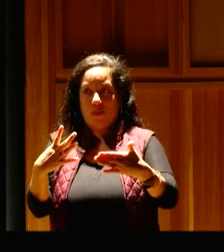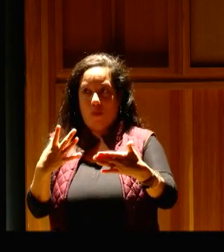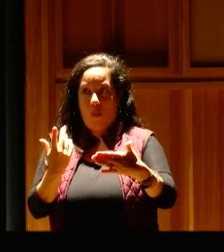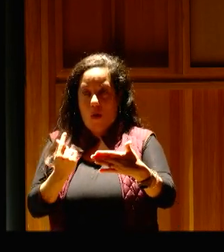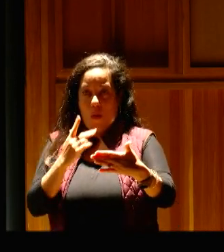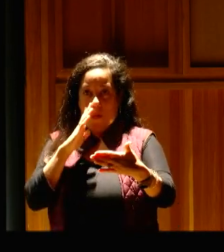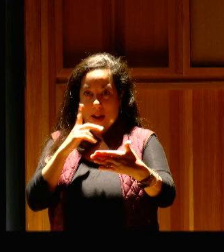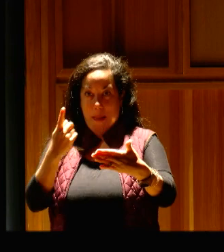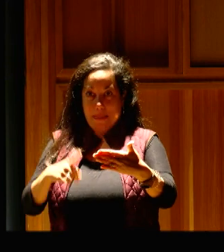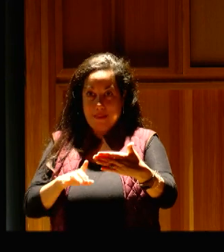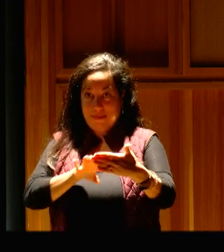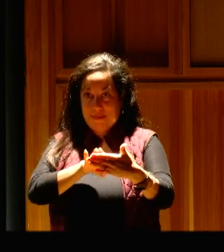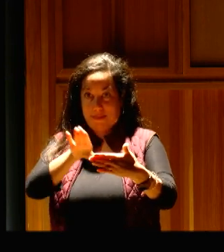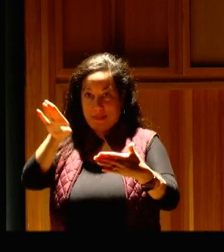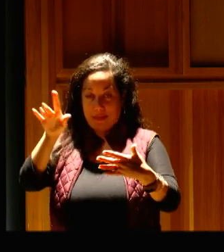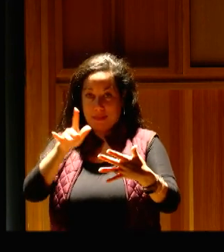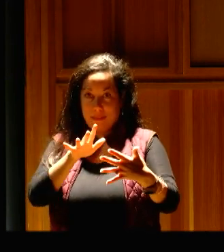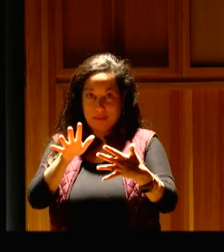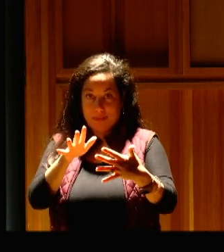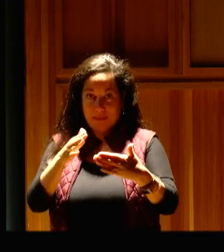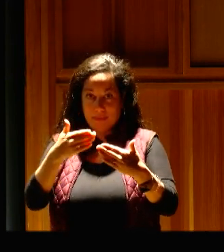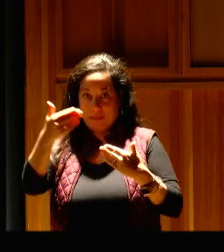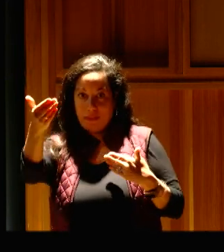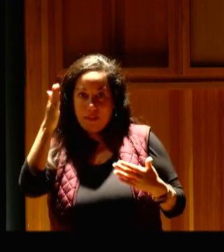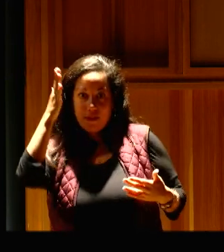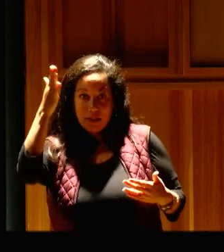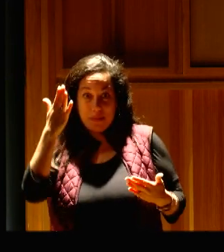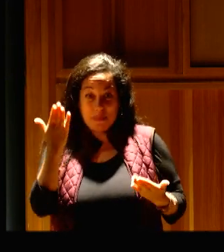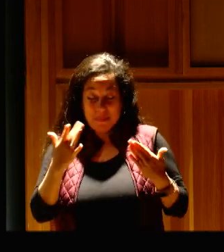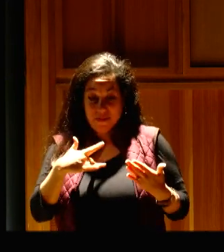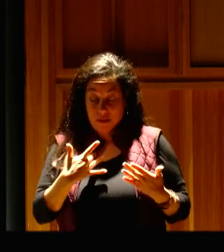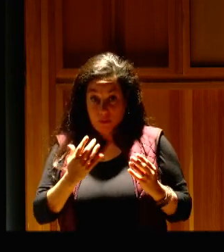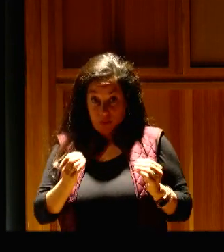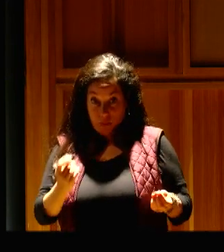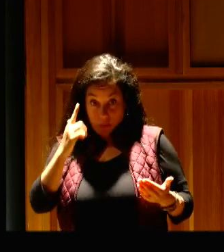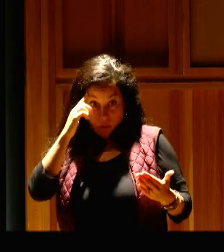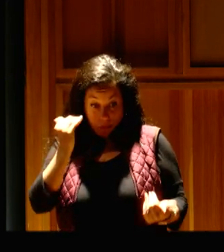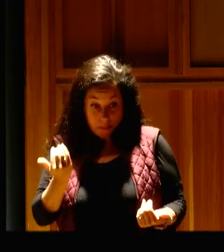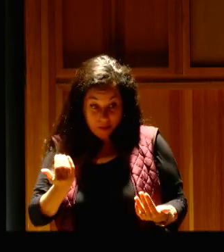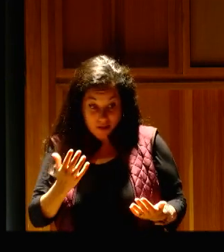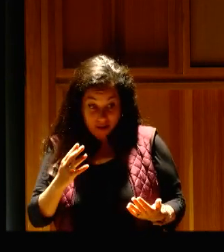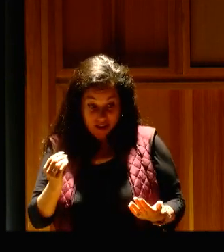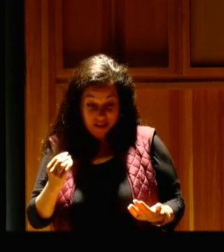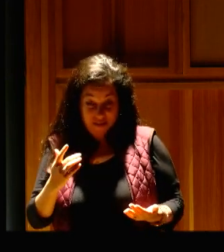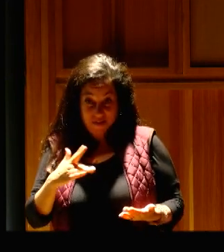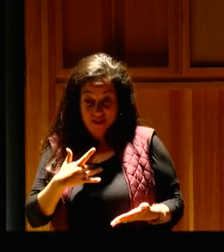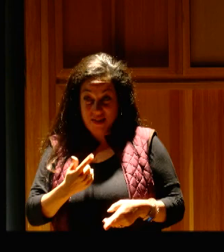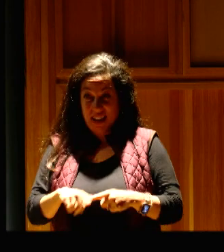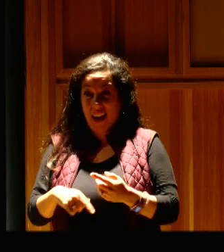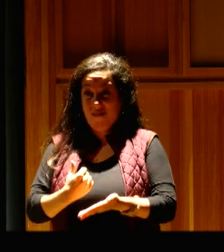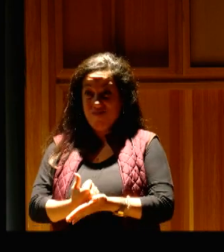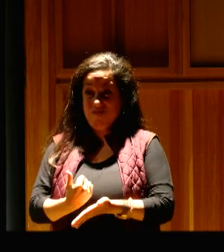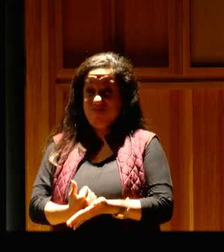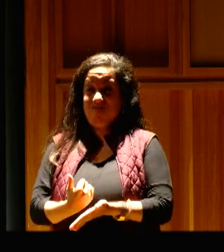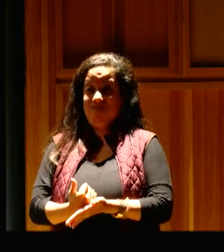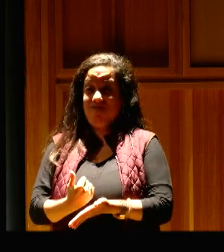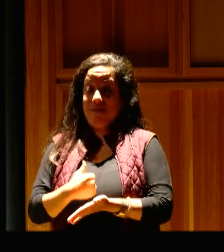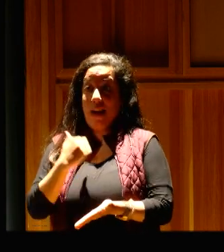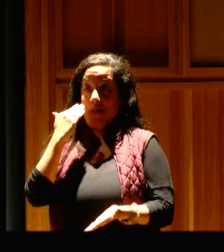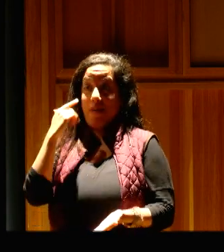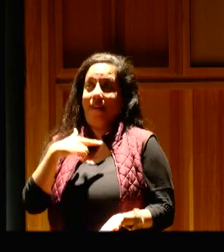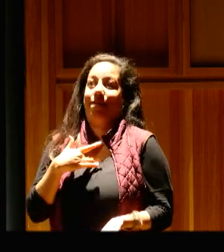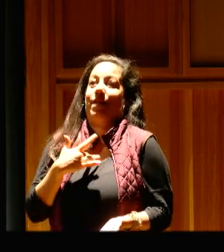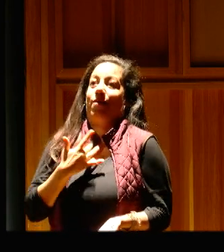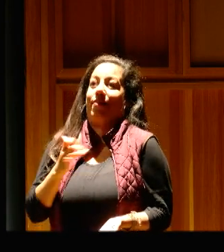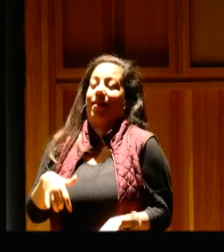be, it might feel a little bit hopeless and helpless. I know I feel a little